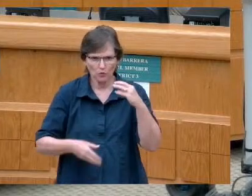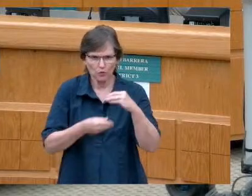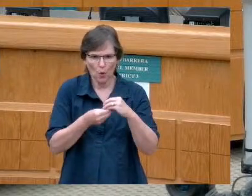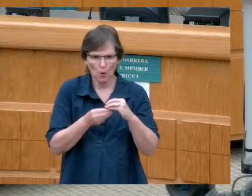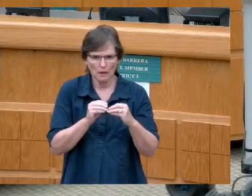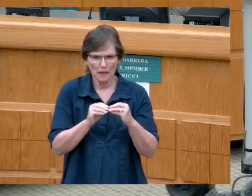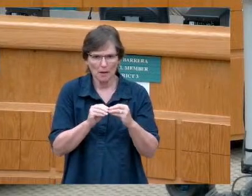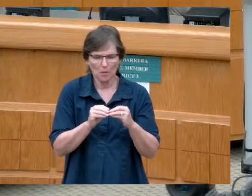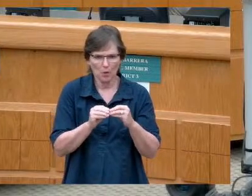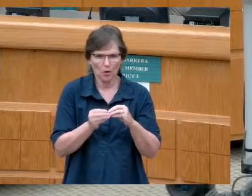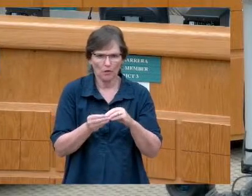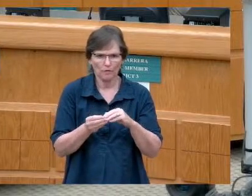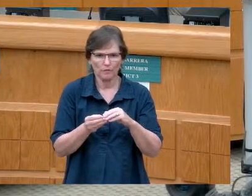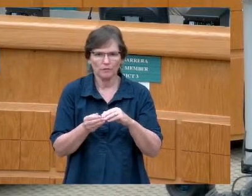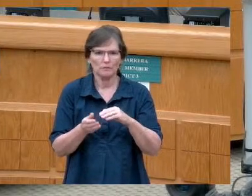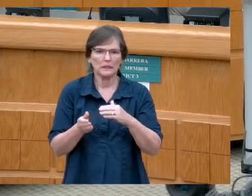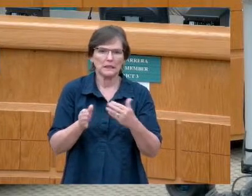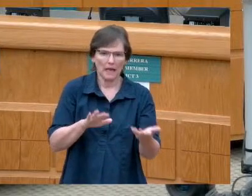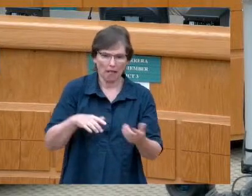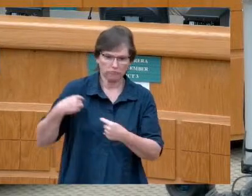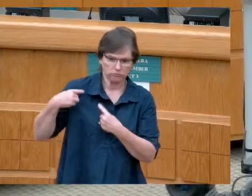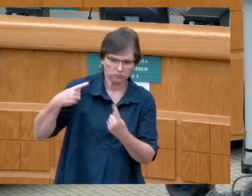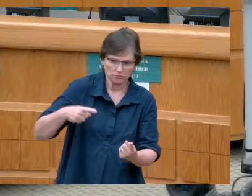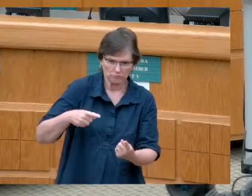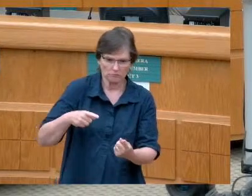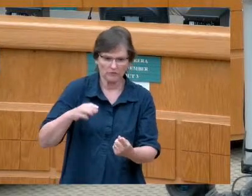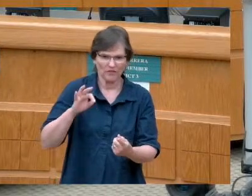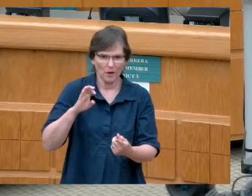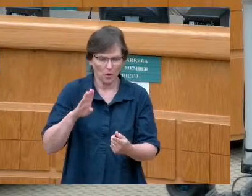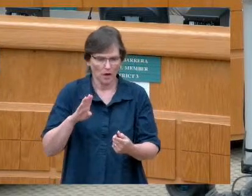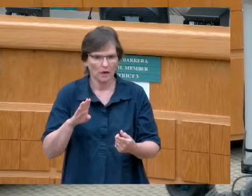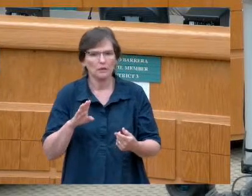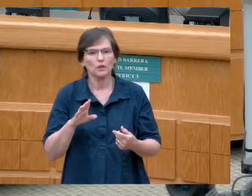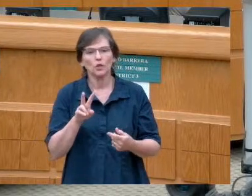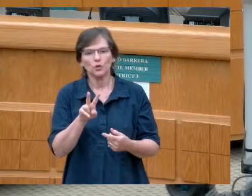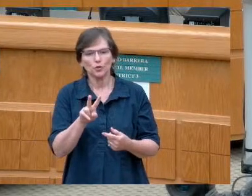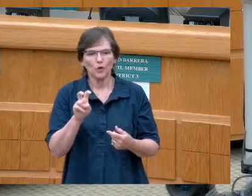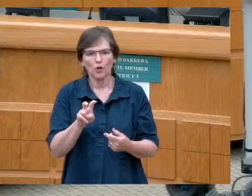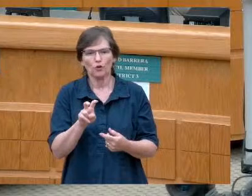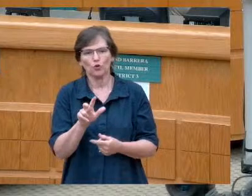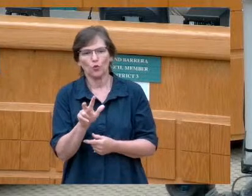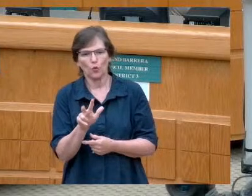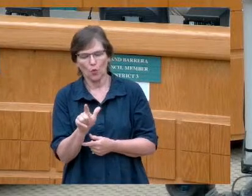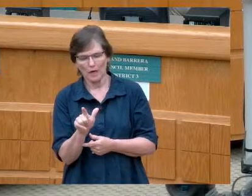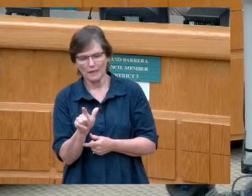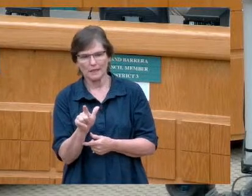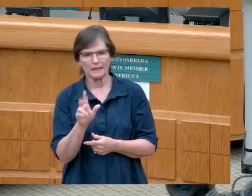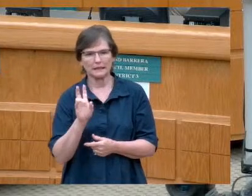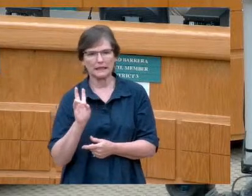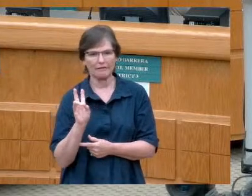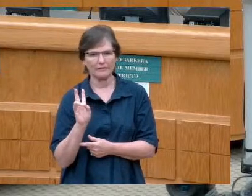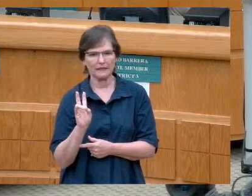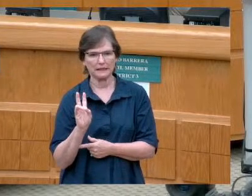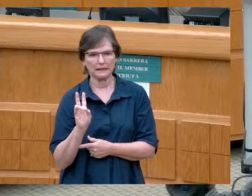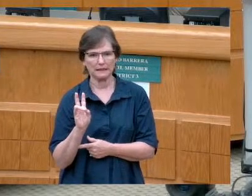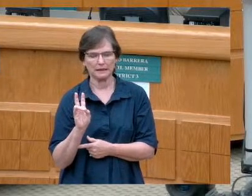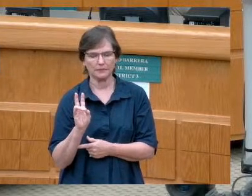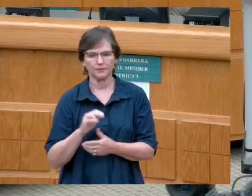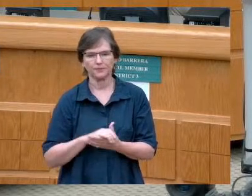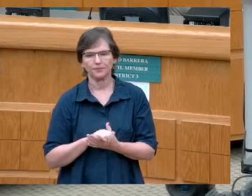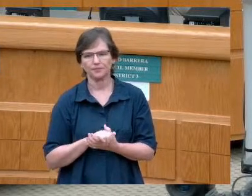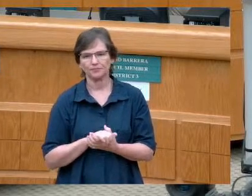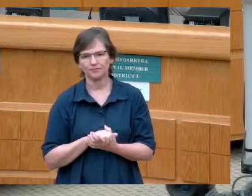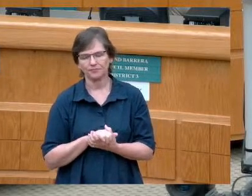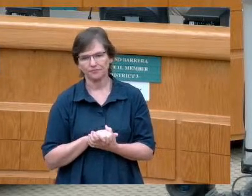today's 10 additional, that brings us to a total of 227 deaths. And we've been